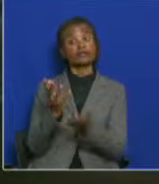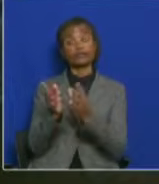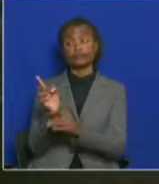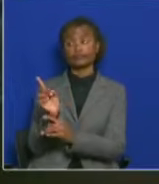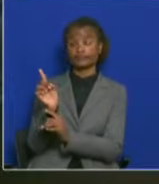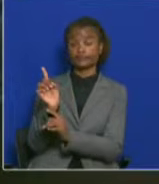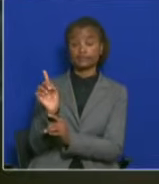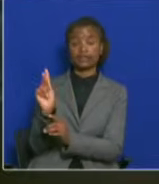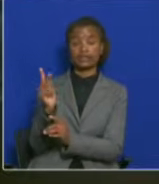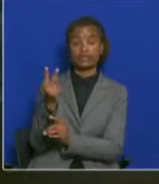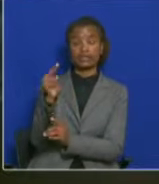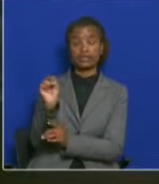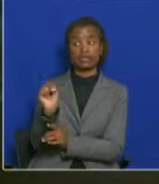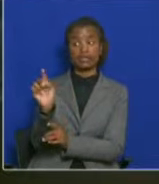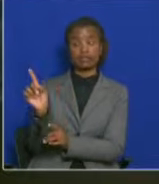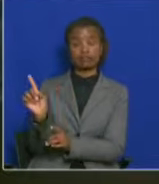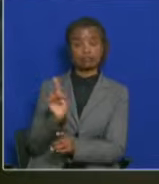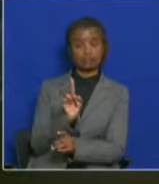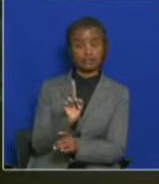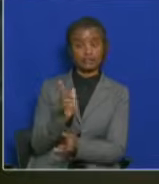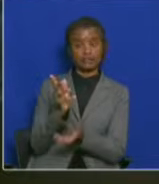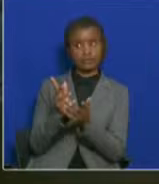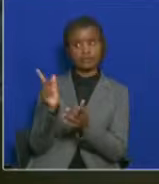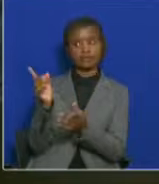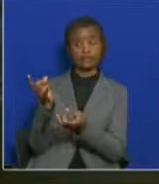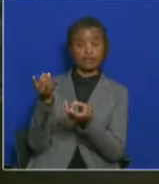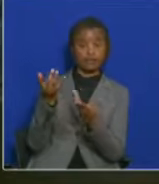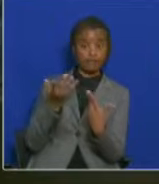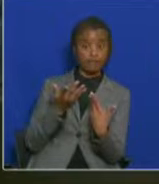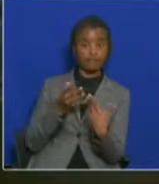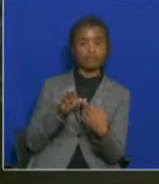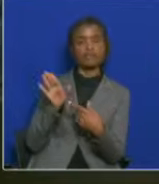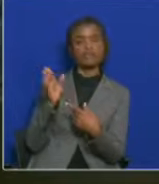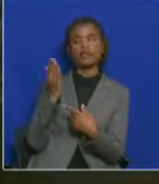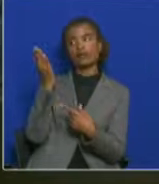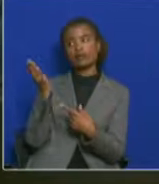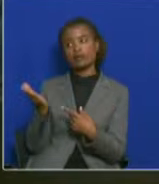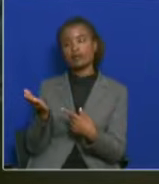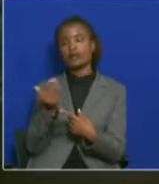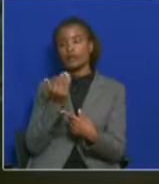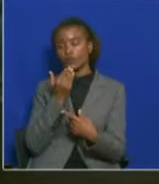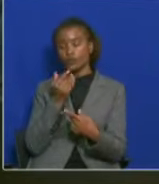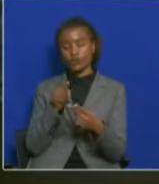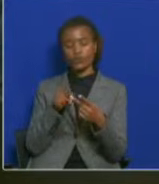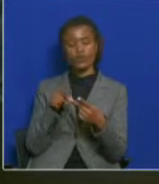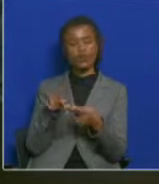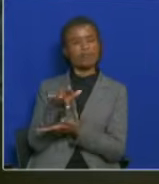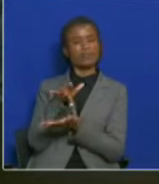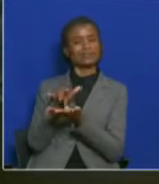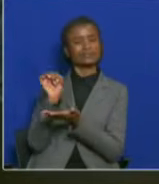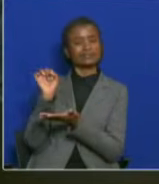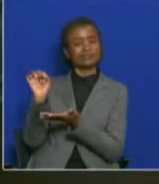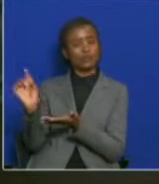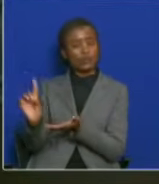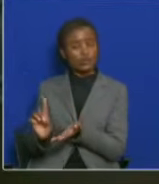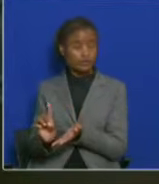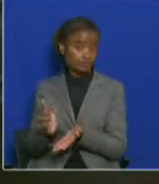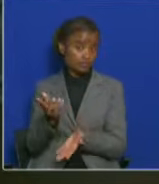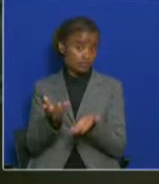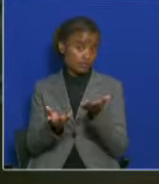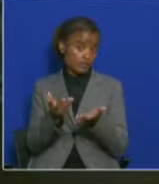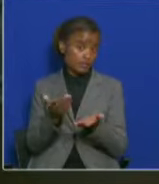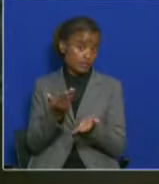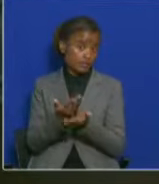he is, what position he holds, and so if perhaps for purposes of the record, you